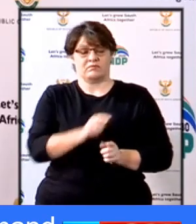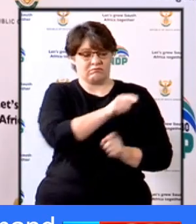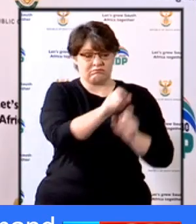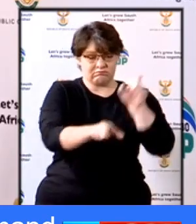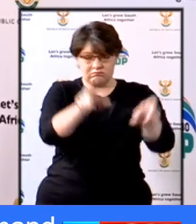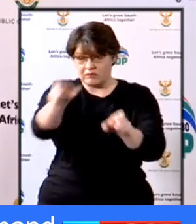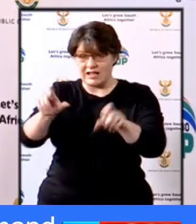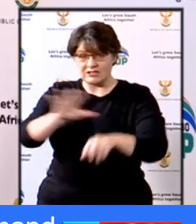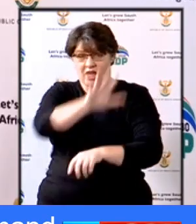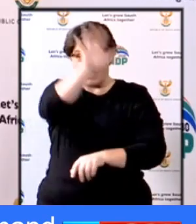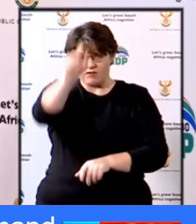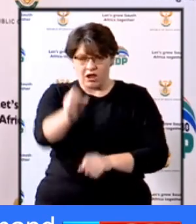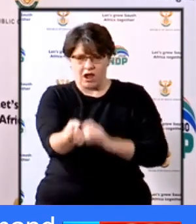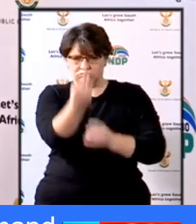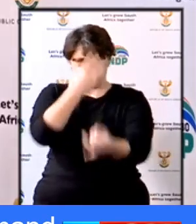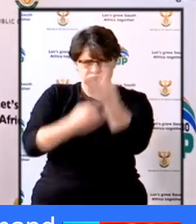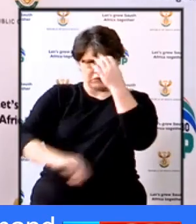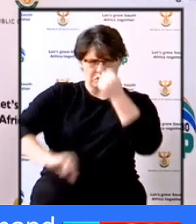South Africans.